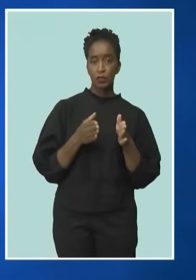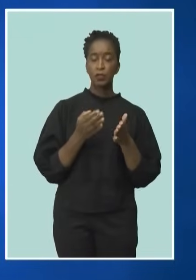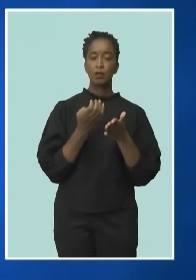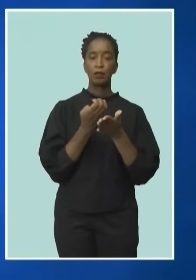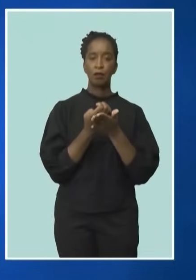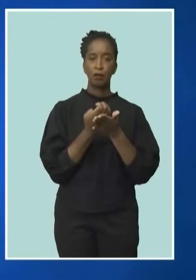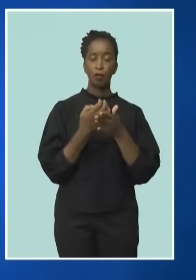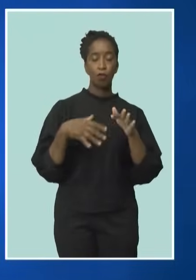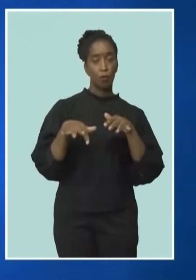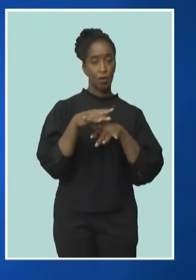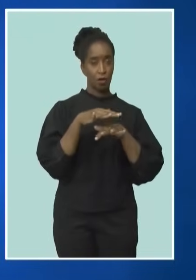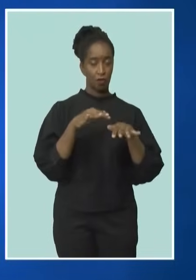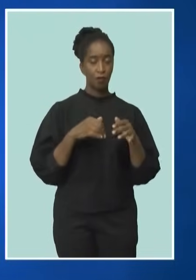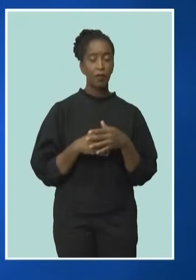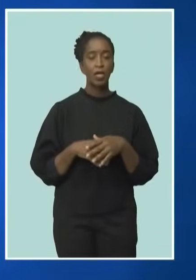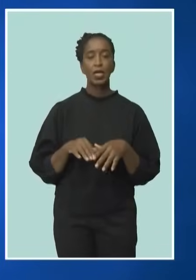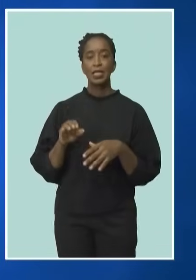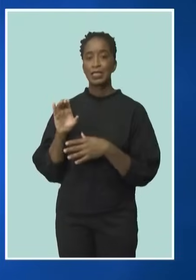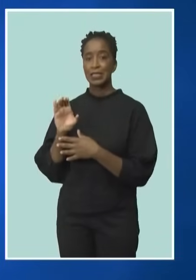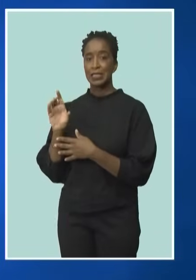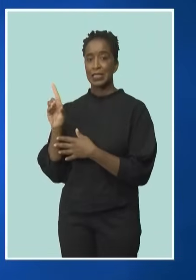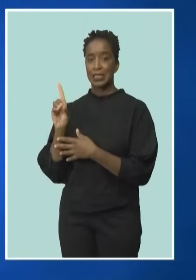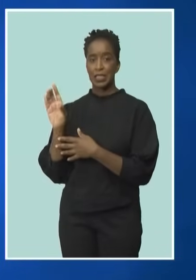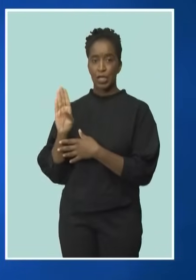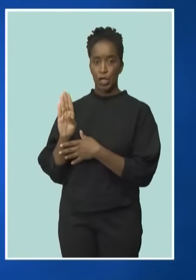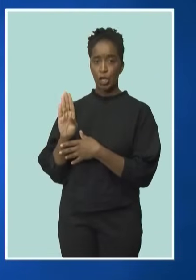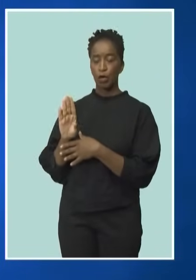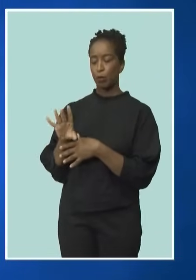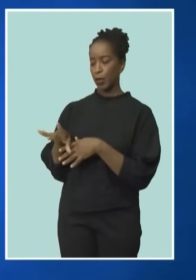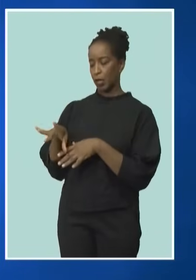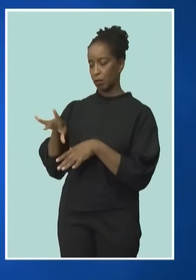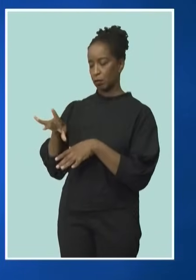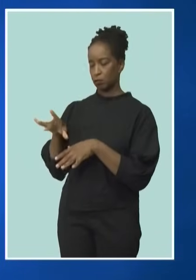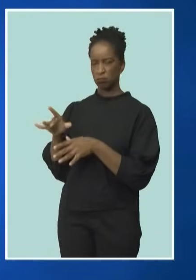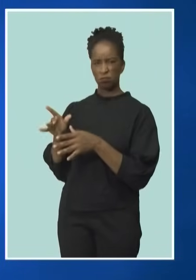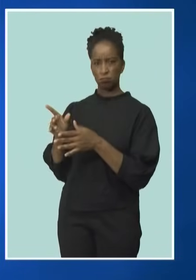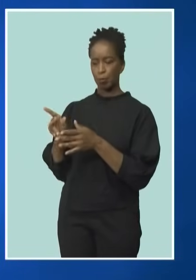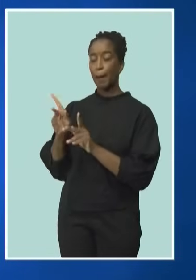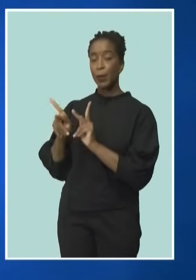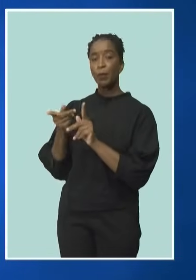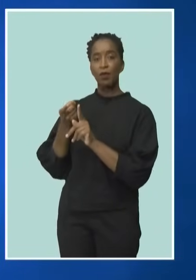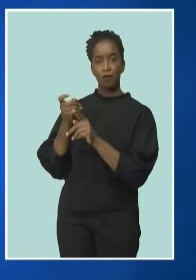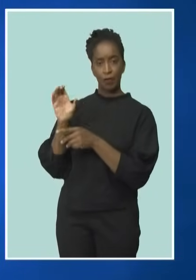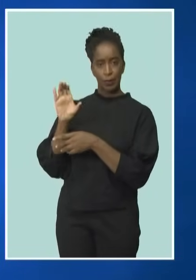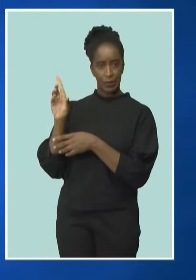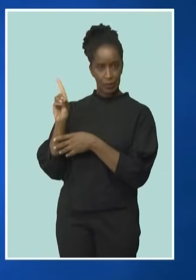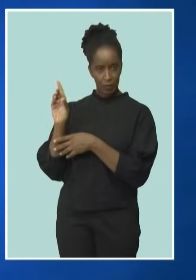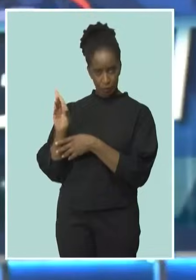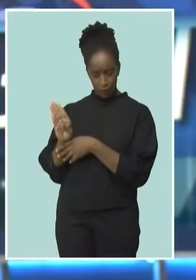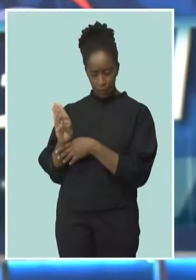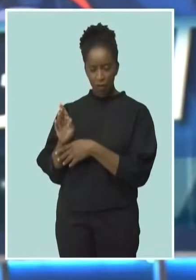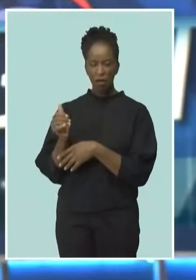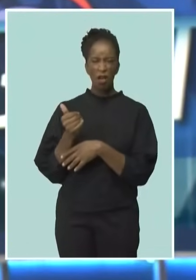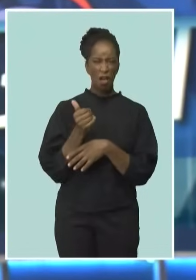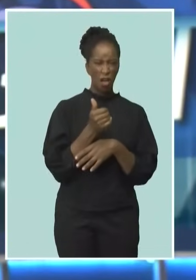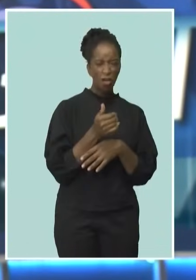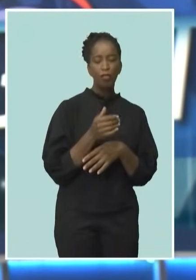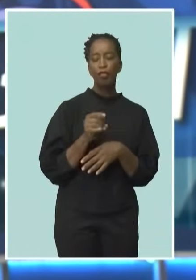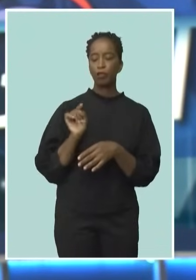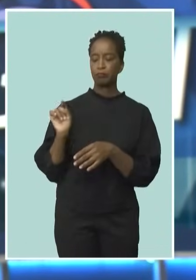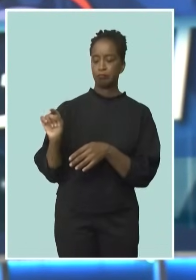McConney, CDB representatives, and key project stakeholders. They assessed the status of bank-funded